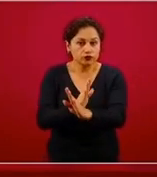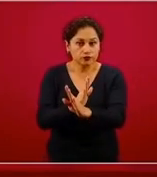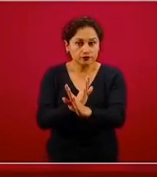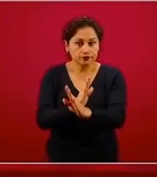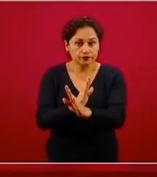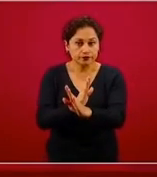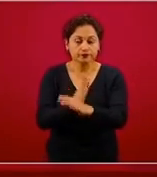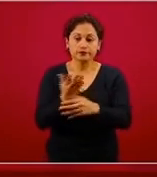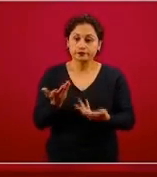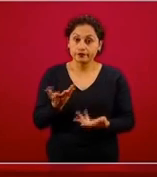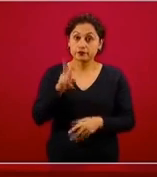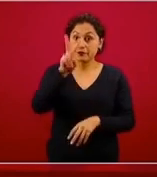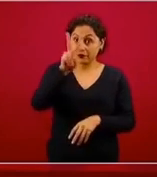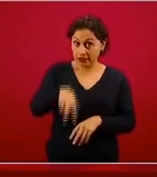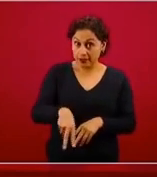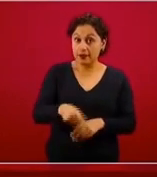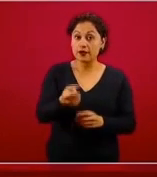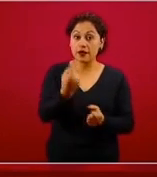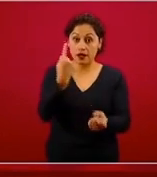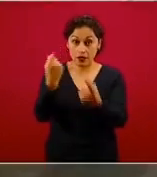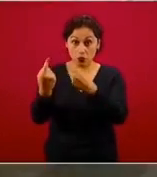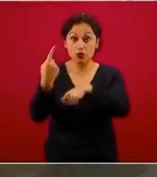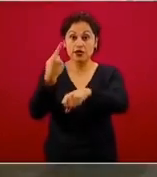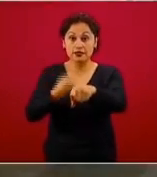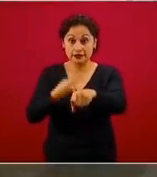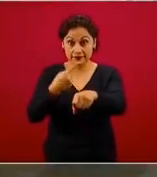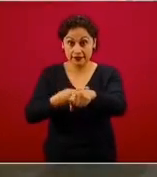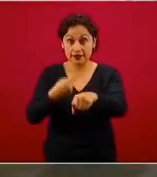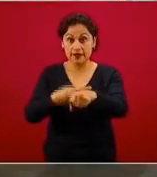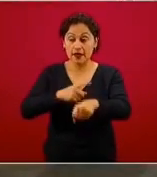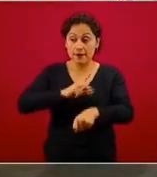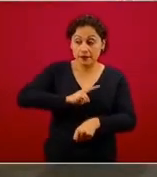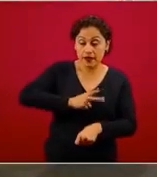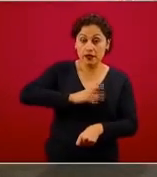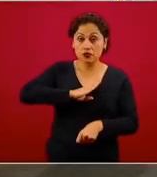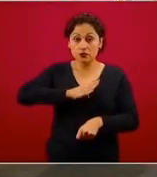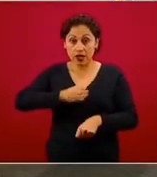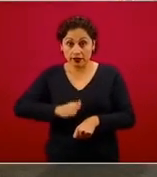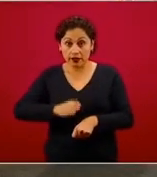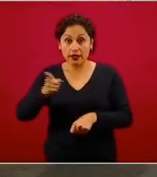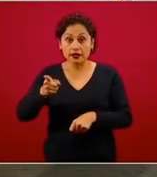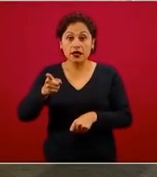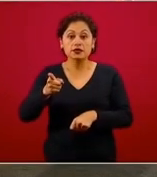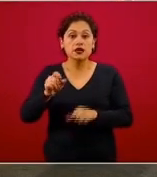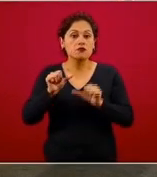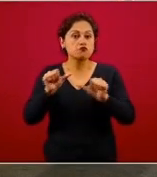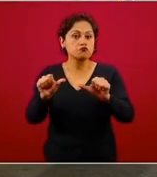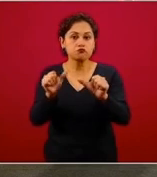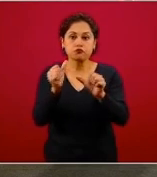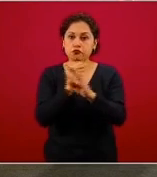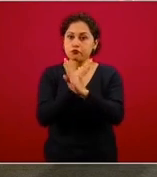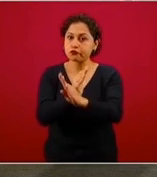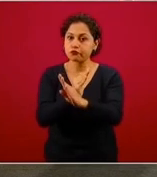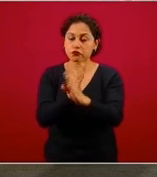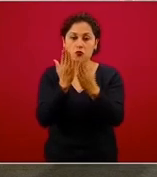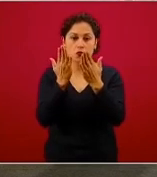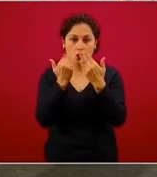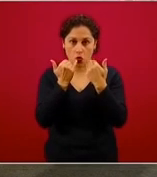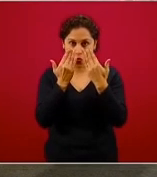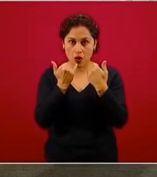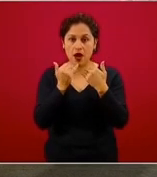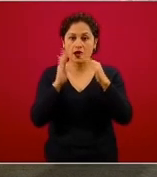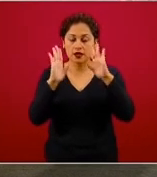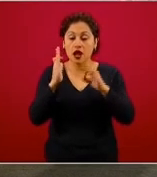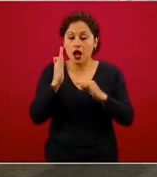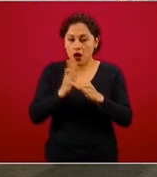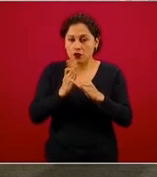anticuerpos never y se tiene produce que buscar antibodies. You otras have to look herramientas for other diagnósticas. En tools este or caso sabemos que diagnostic sí se tools. eleva la In